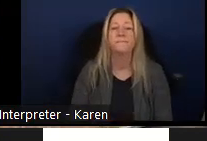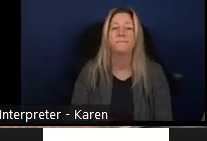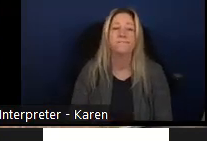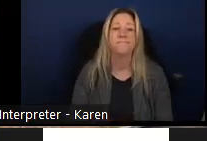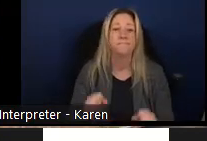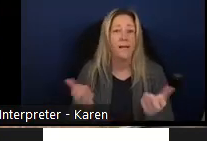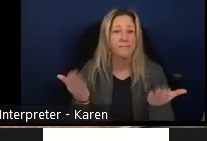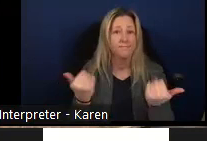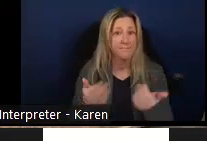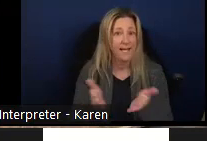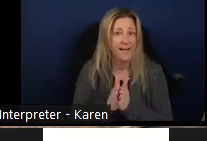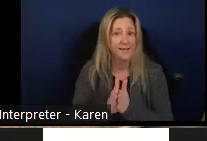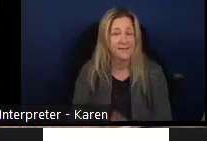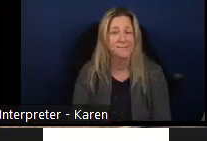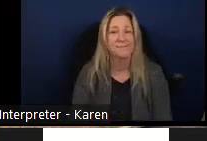it.